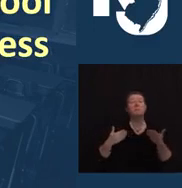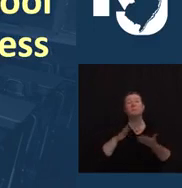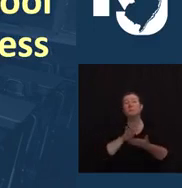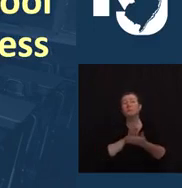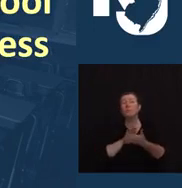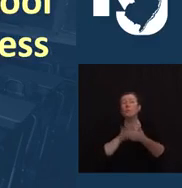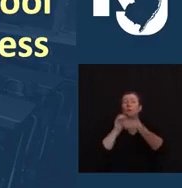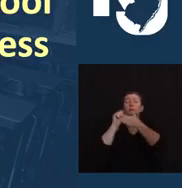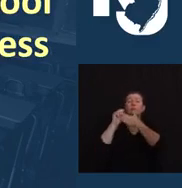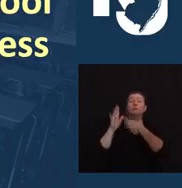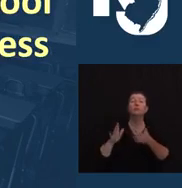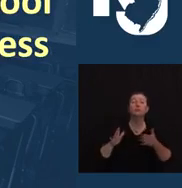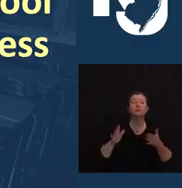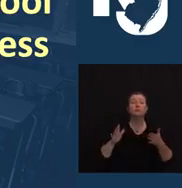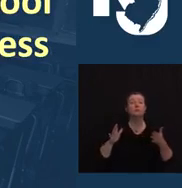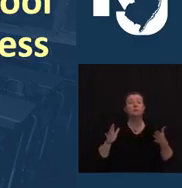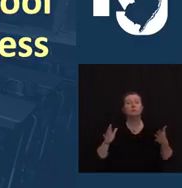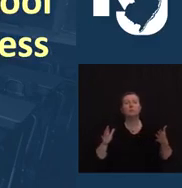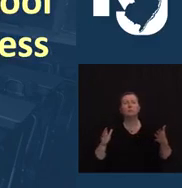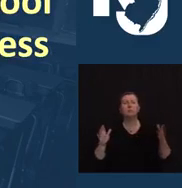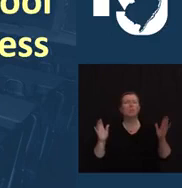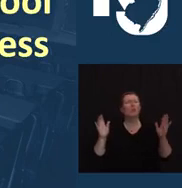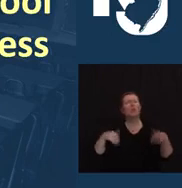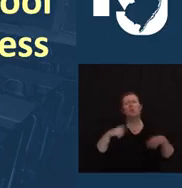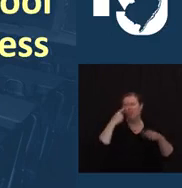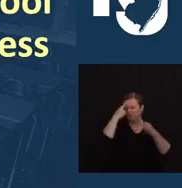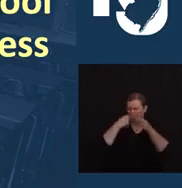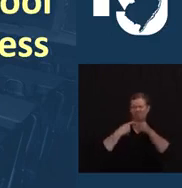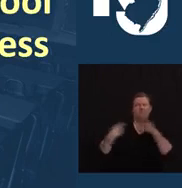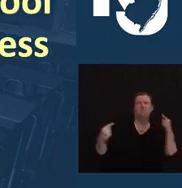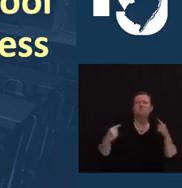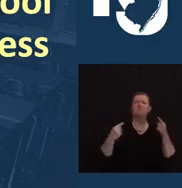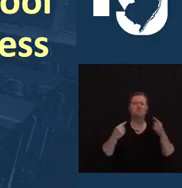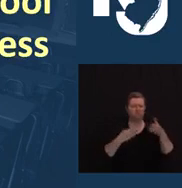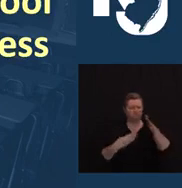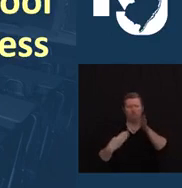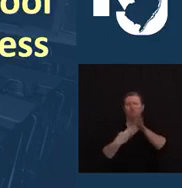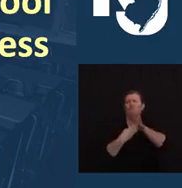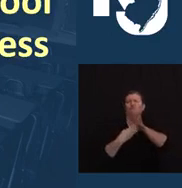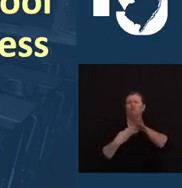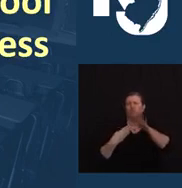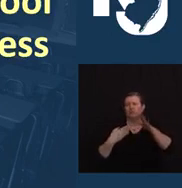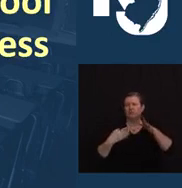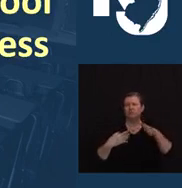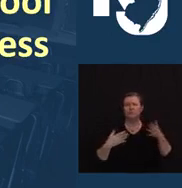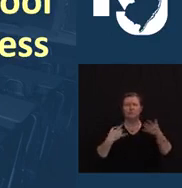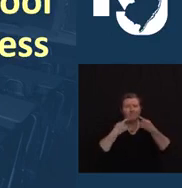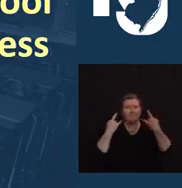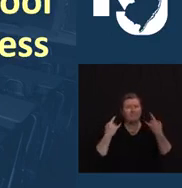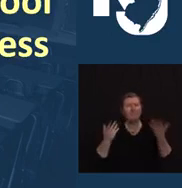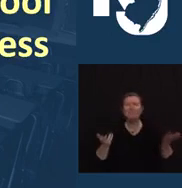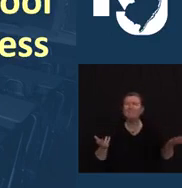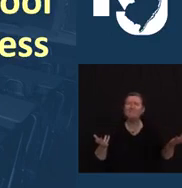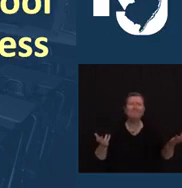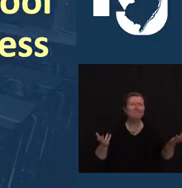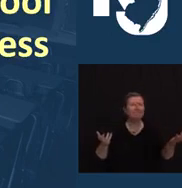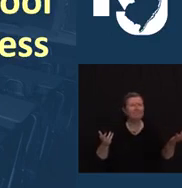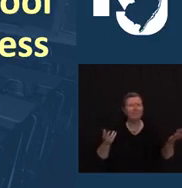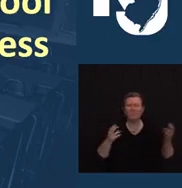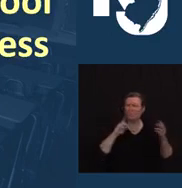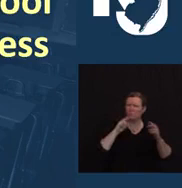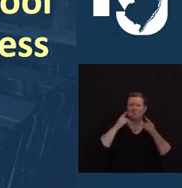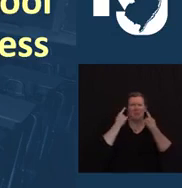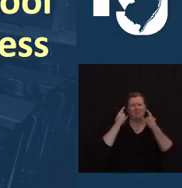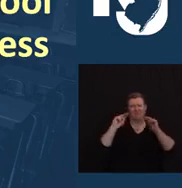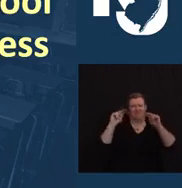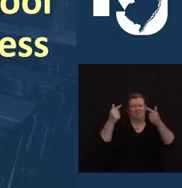into something political that our in-school masking policy is not a polite suggestion. We do not and will